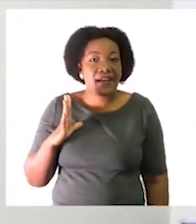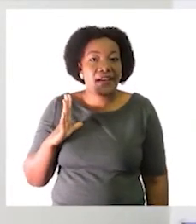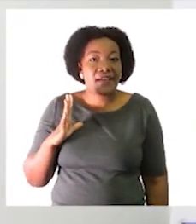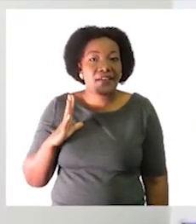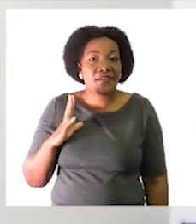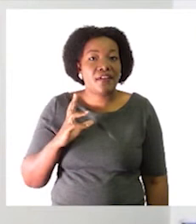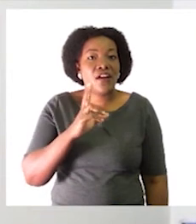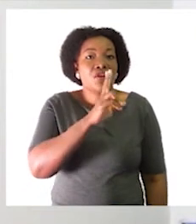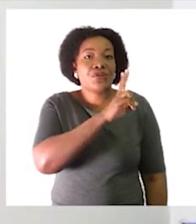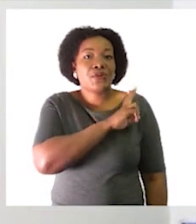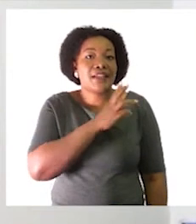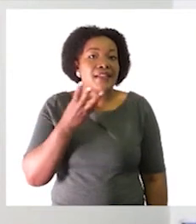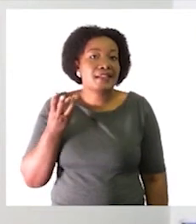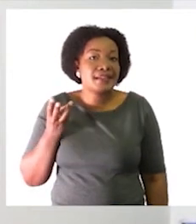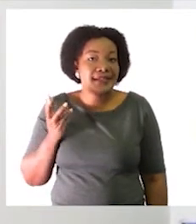25,